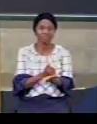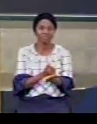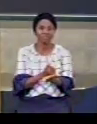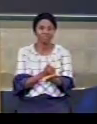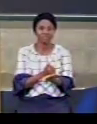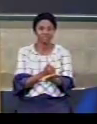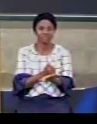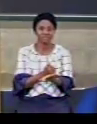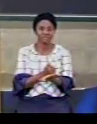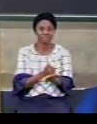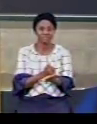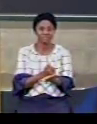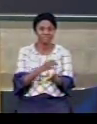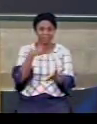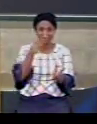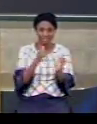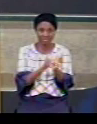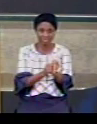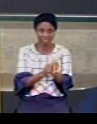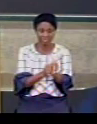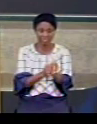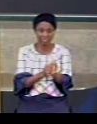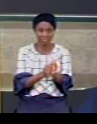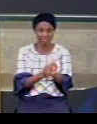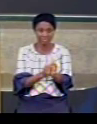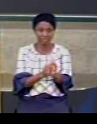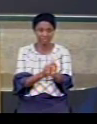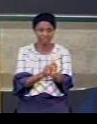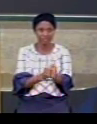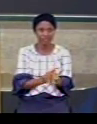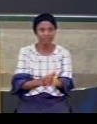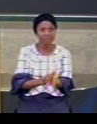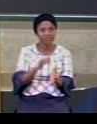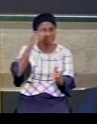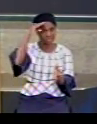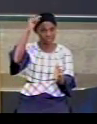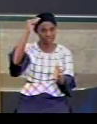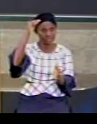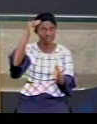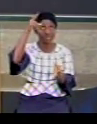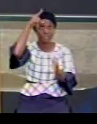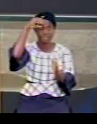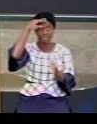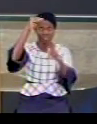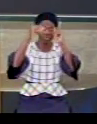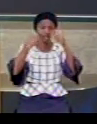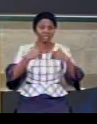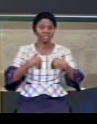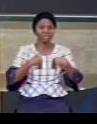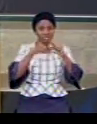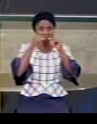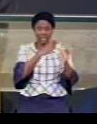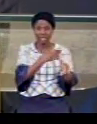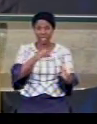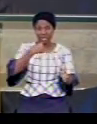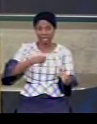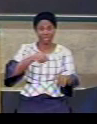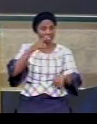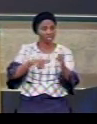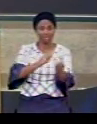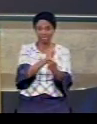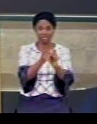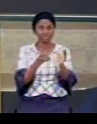he has blessed, and I cannot reverse it. He has